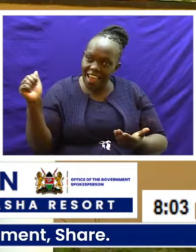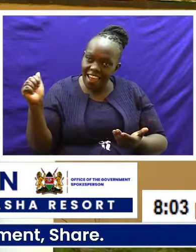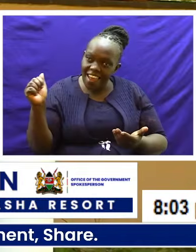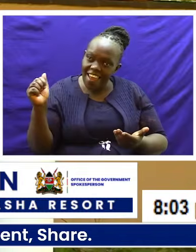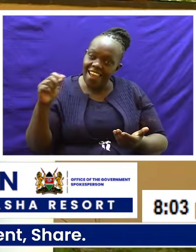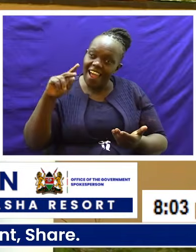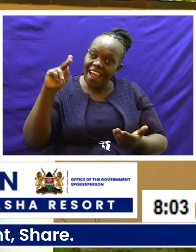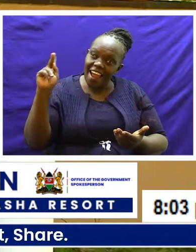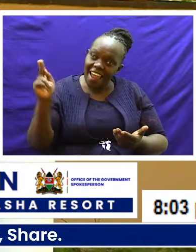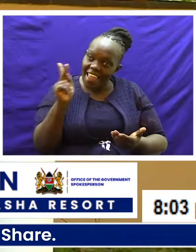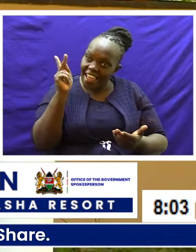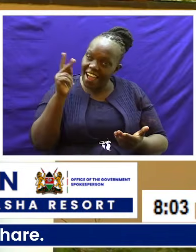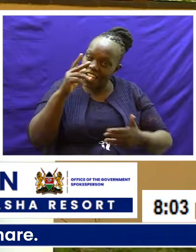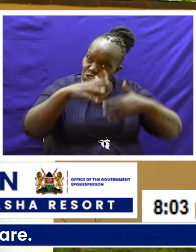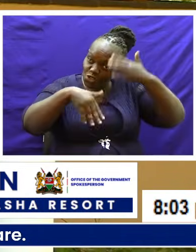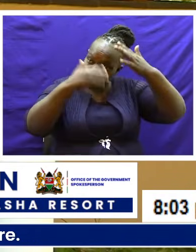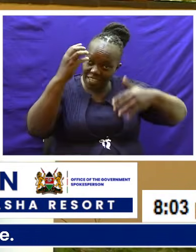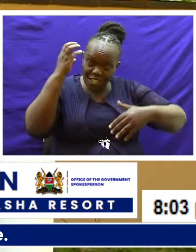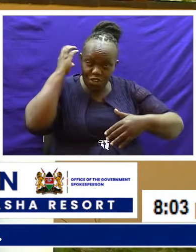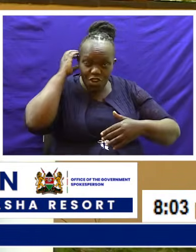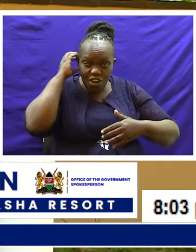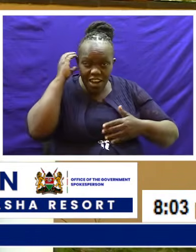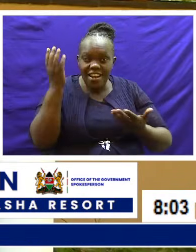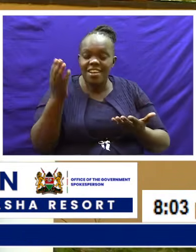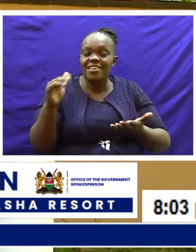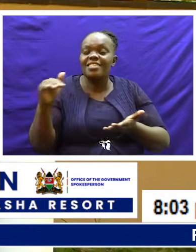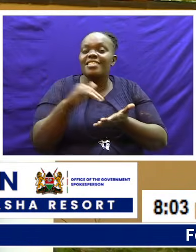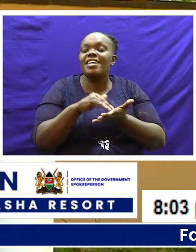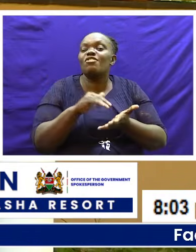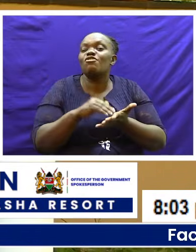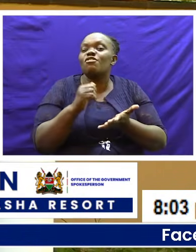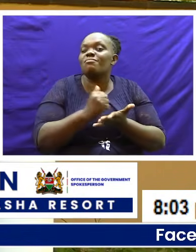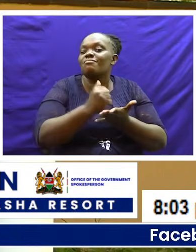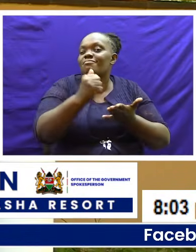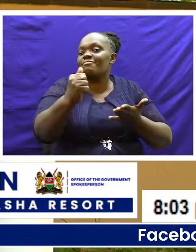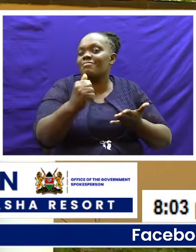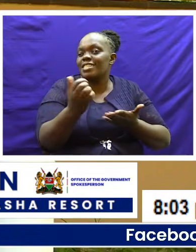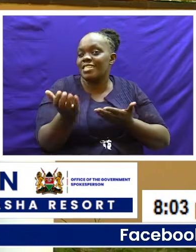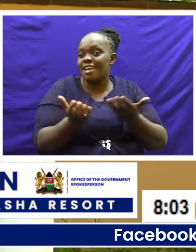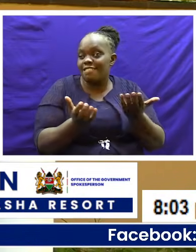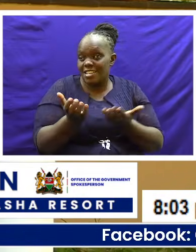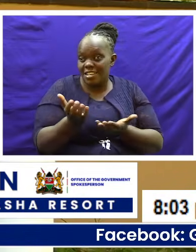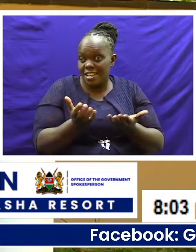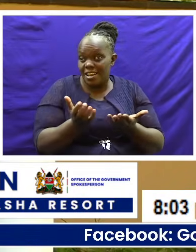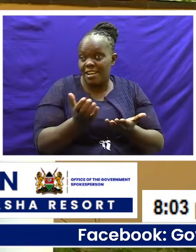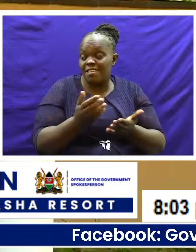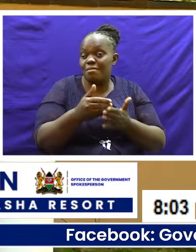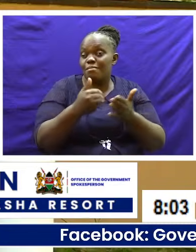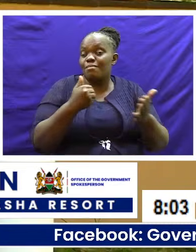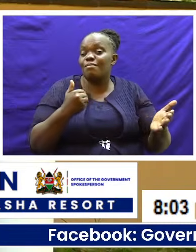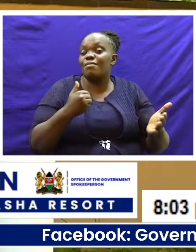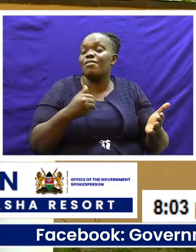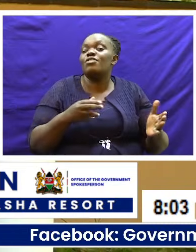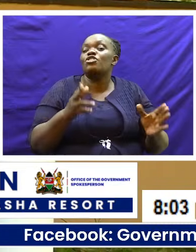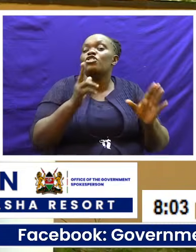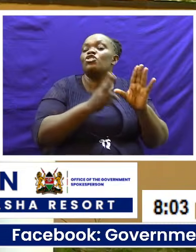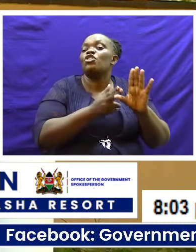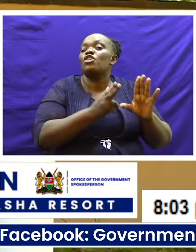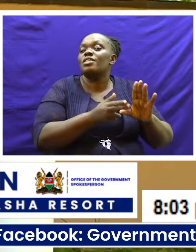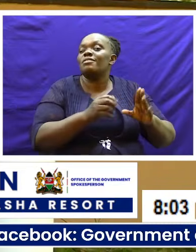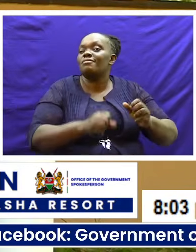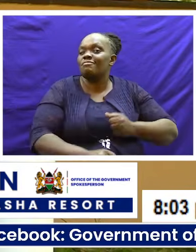University Colleges Central Placement Services, the former Joint Admissions